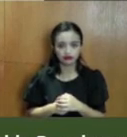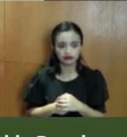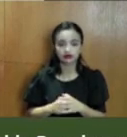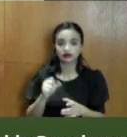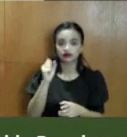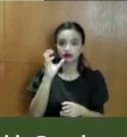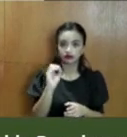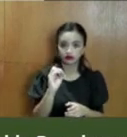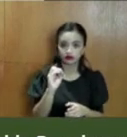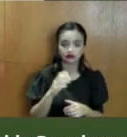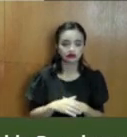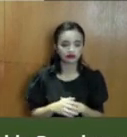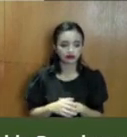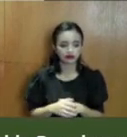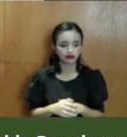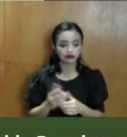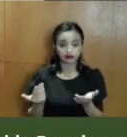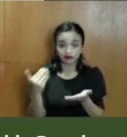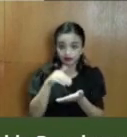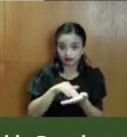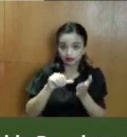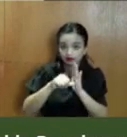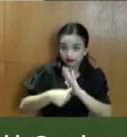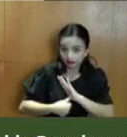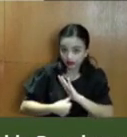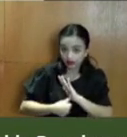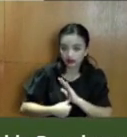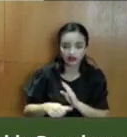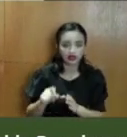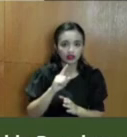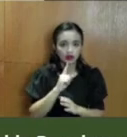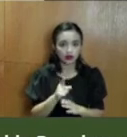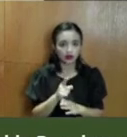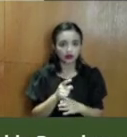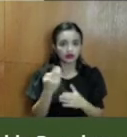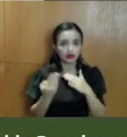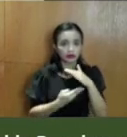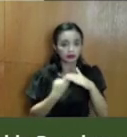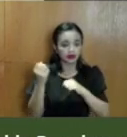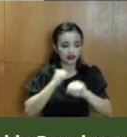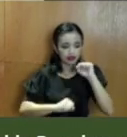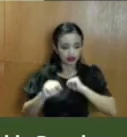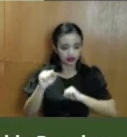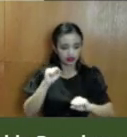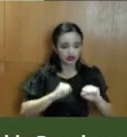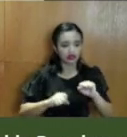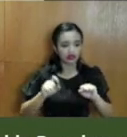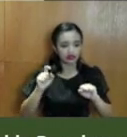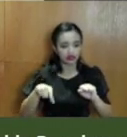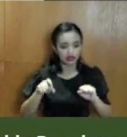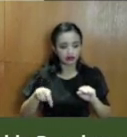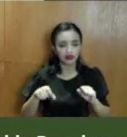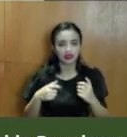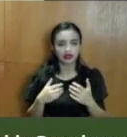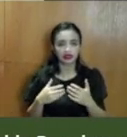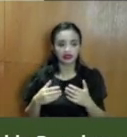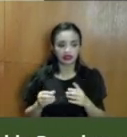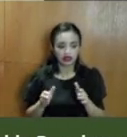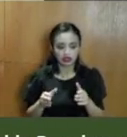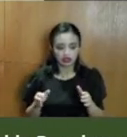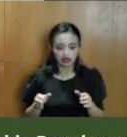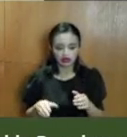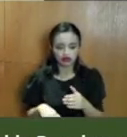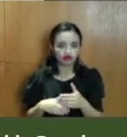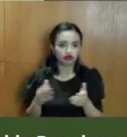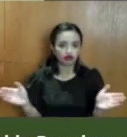So I'd like to stress one more time that it is breakthroughs in basic science which are driving next generation